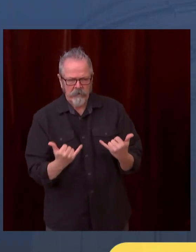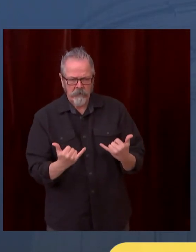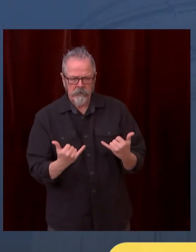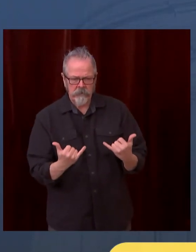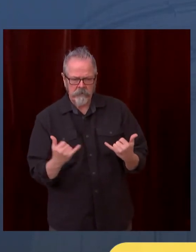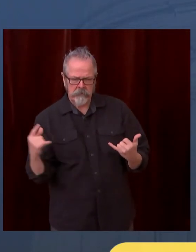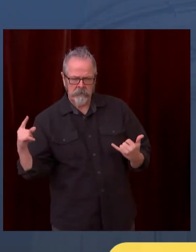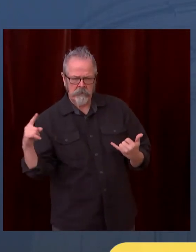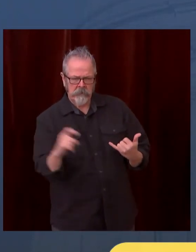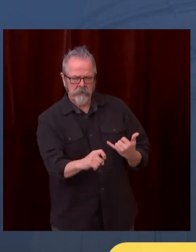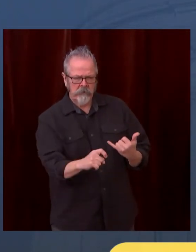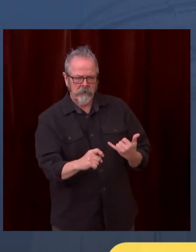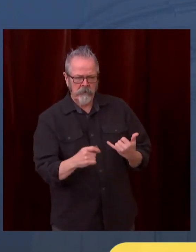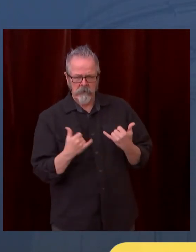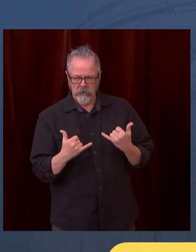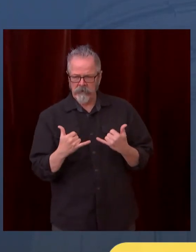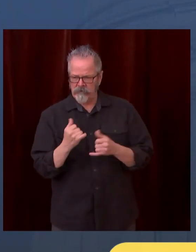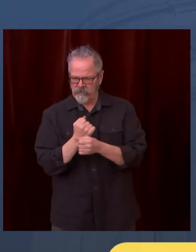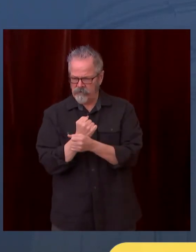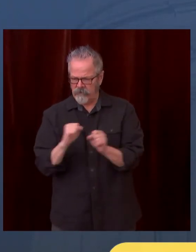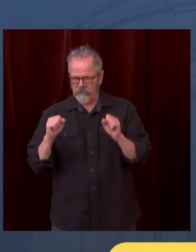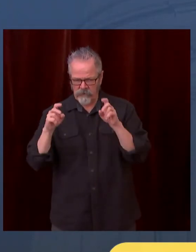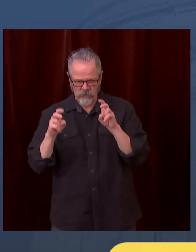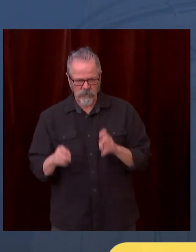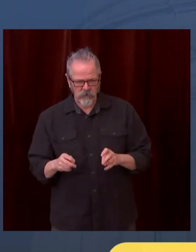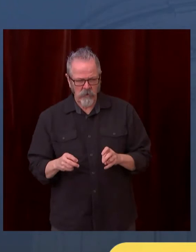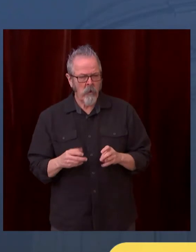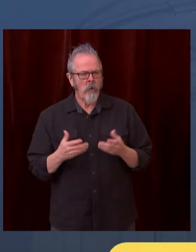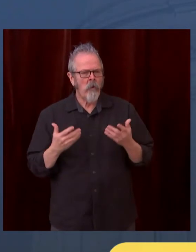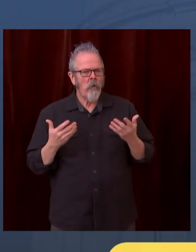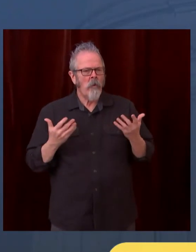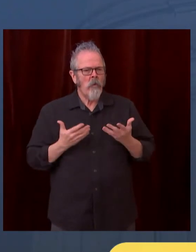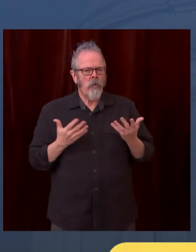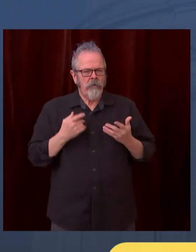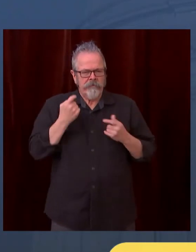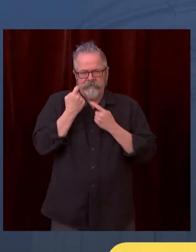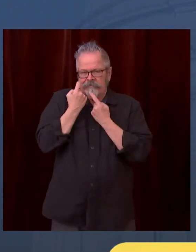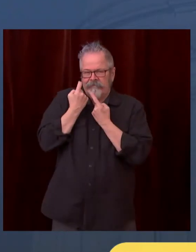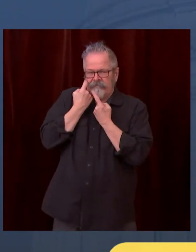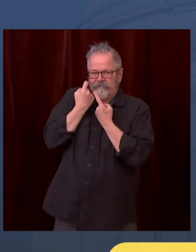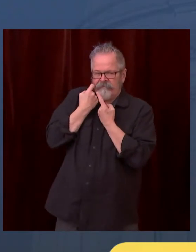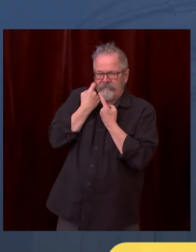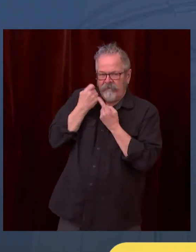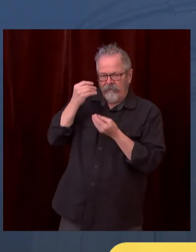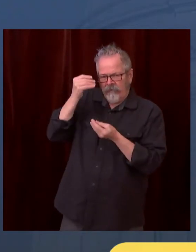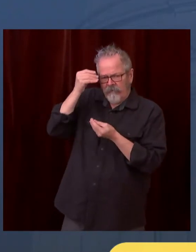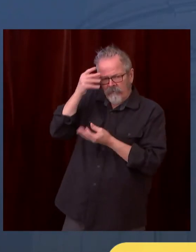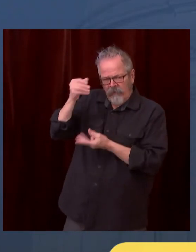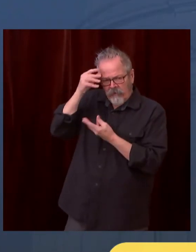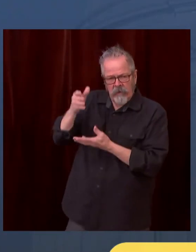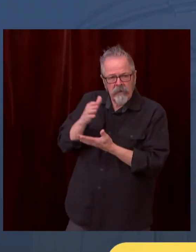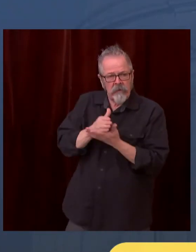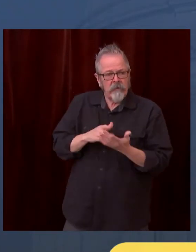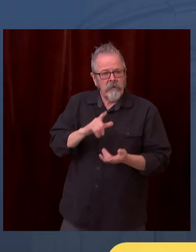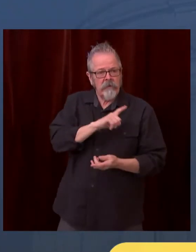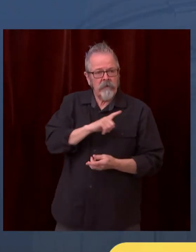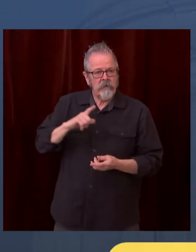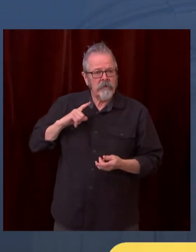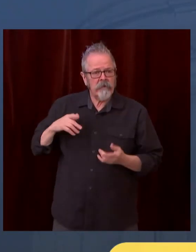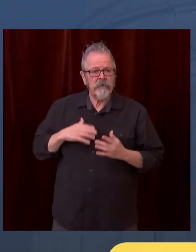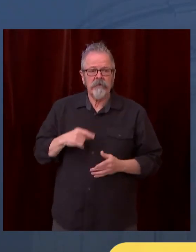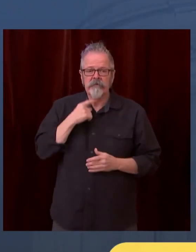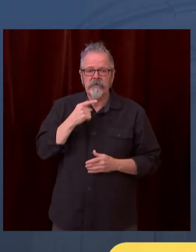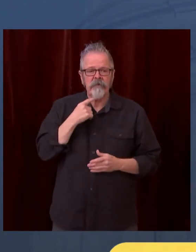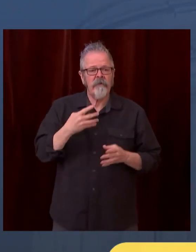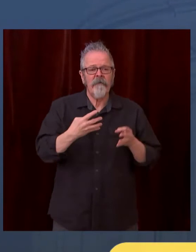I know the House and Senate Republican leaders have said, from their perspective, it's time to take that down? Our advice is, they have advised us